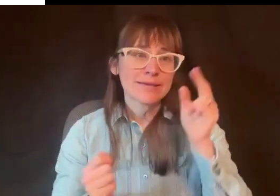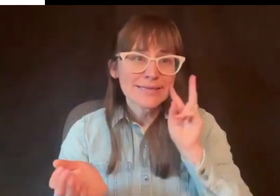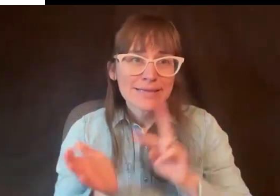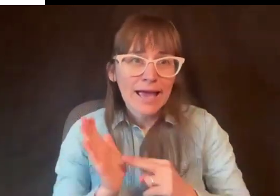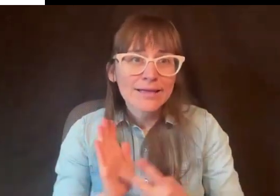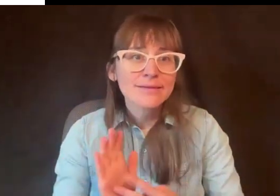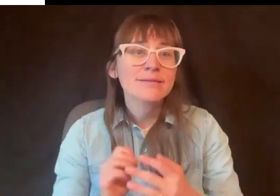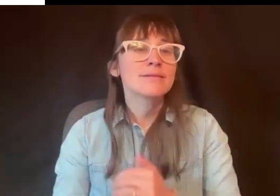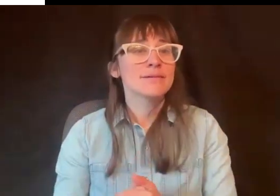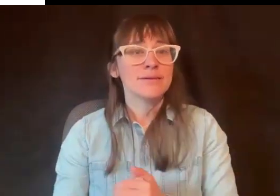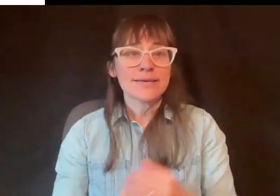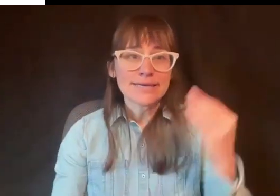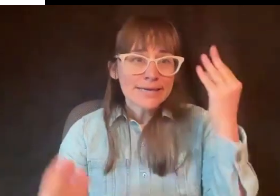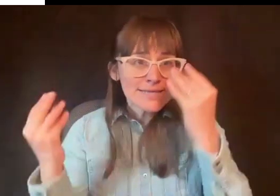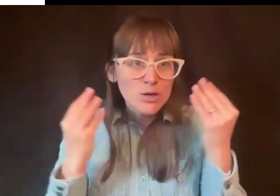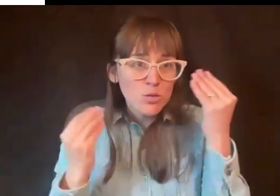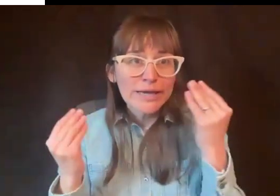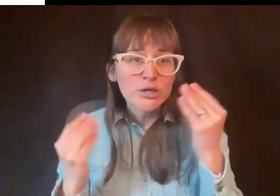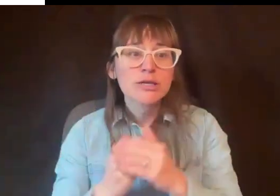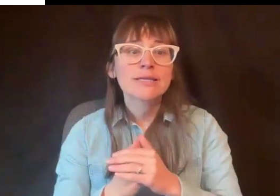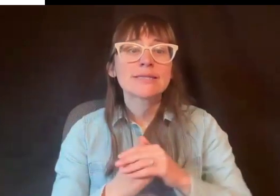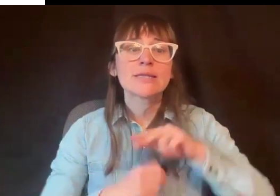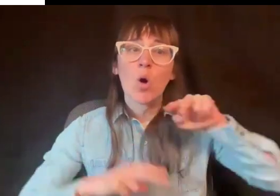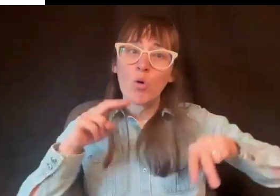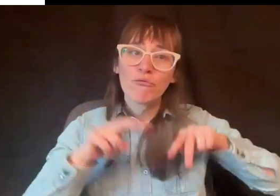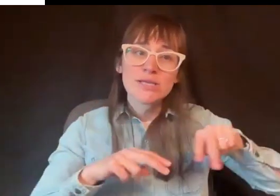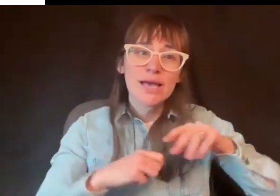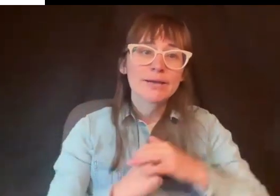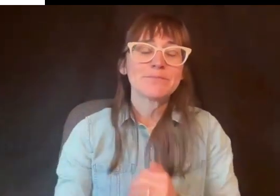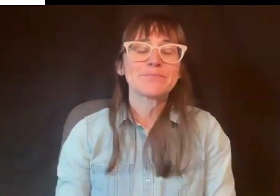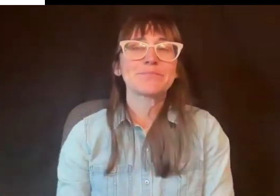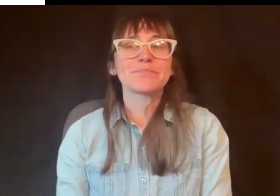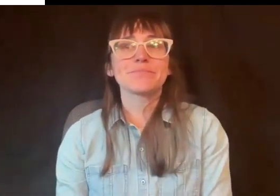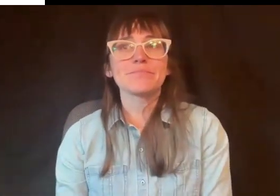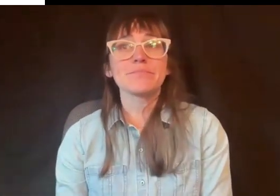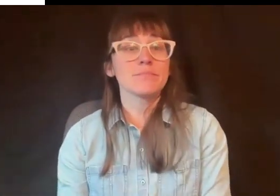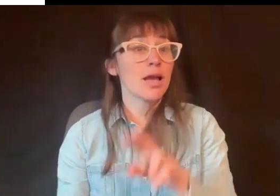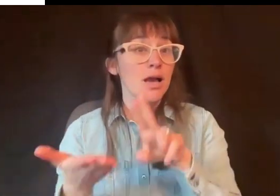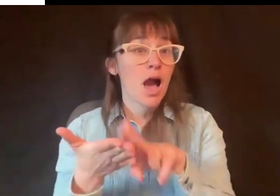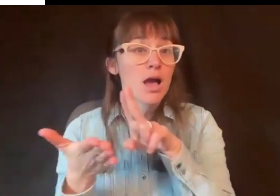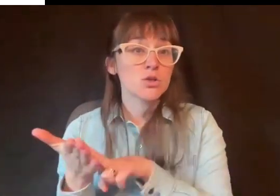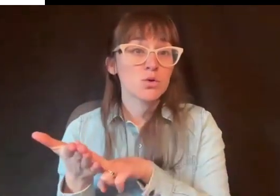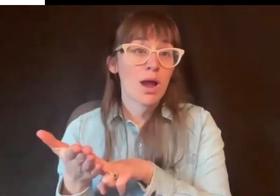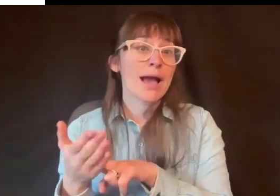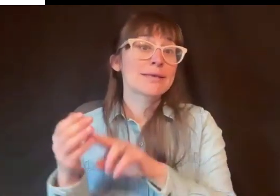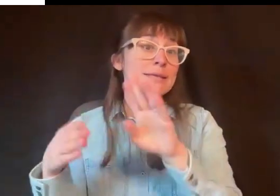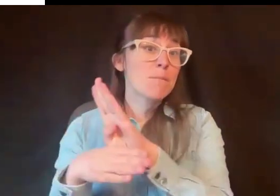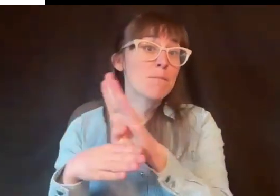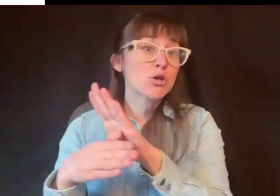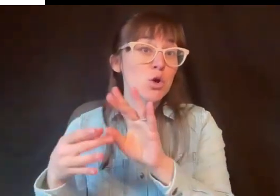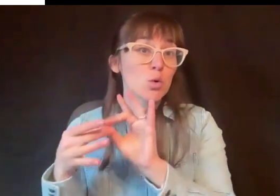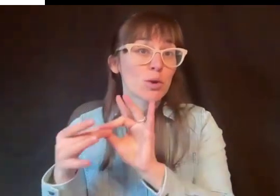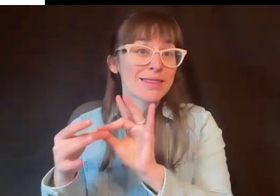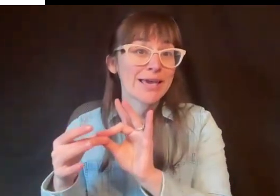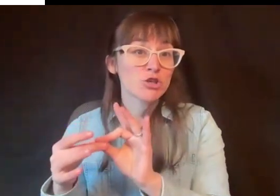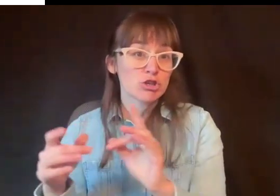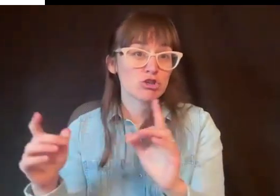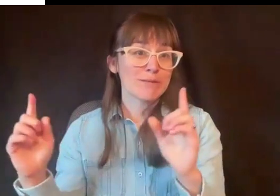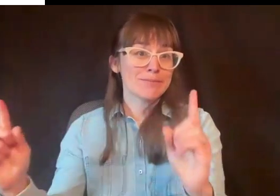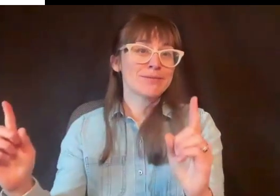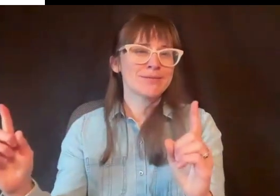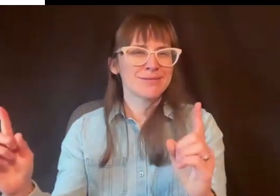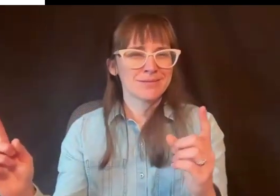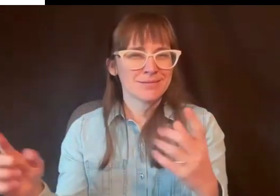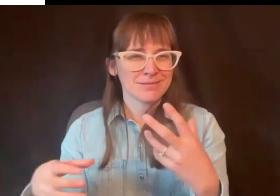oversight. When we talk about contracts and commercial relationships as a phrase, which we also refer to as agreements